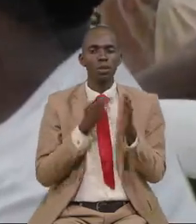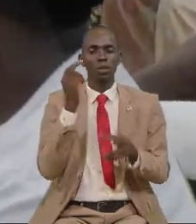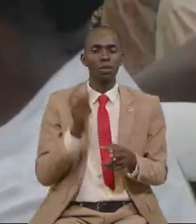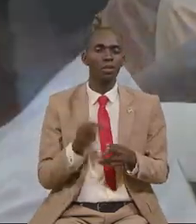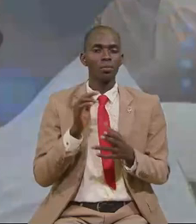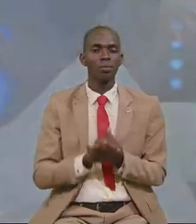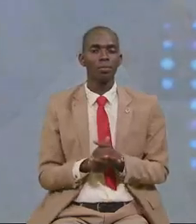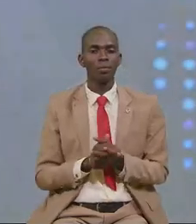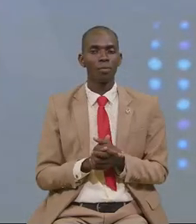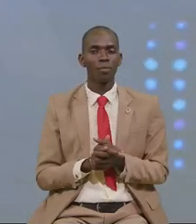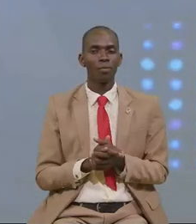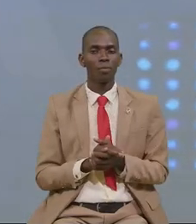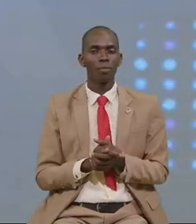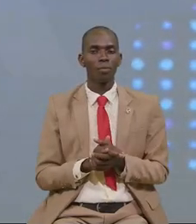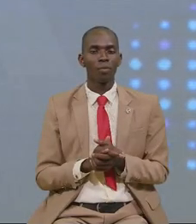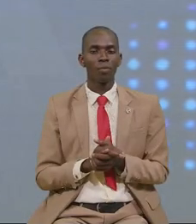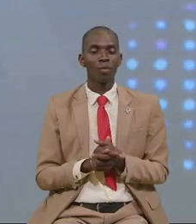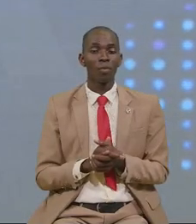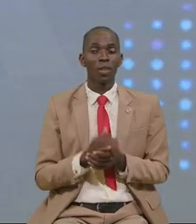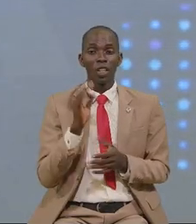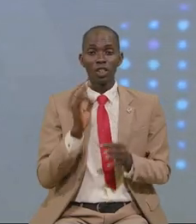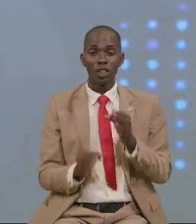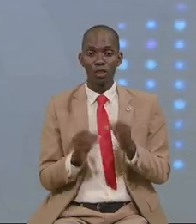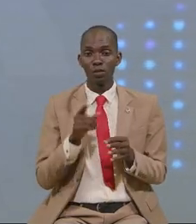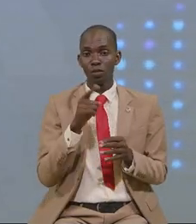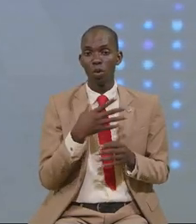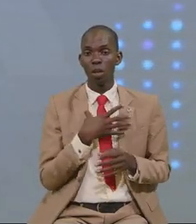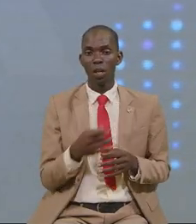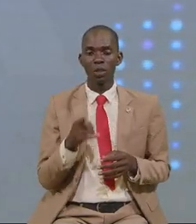You know, if in your life you take this verse, you